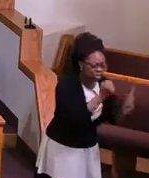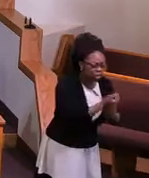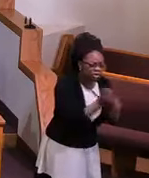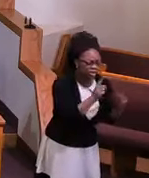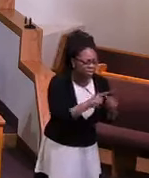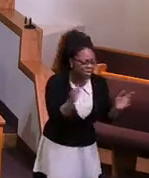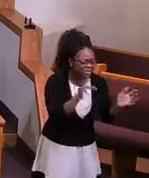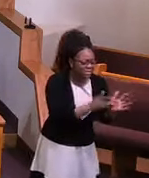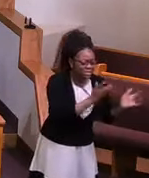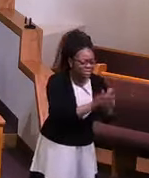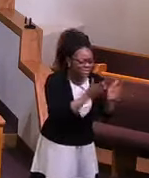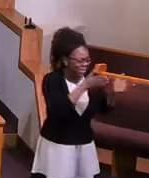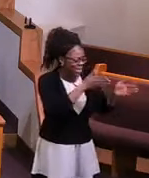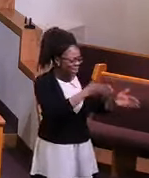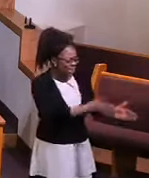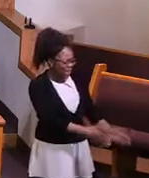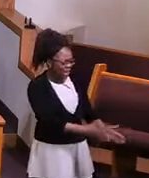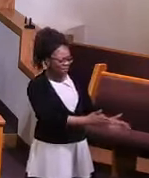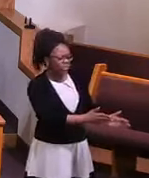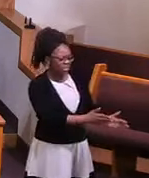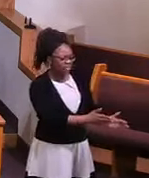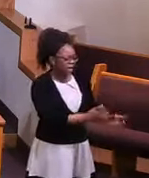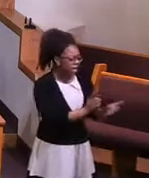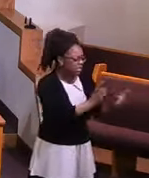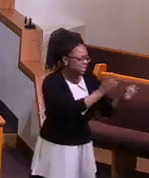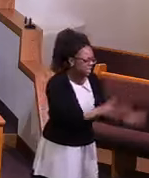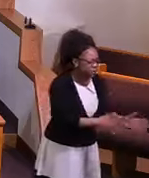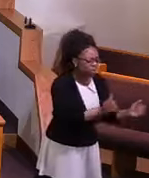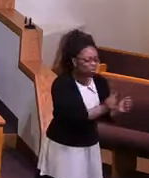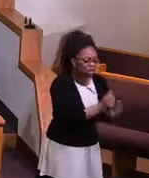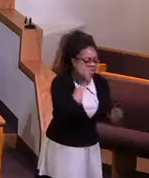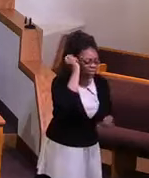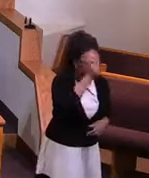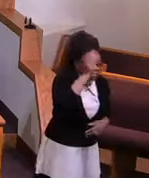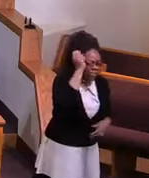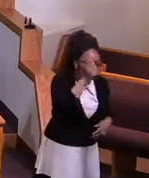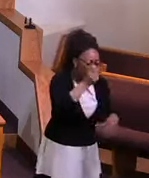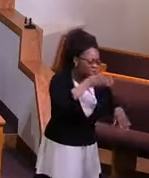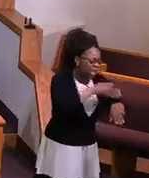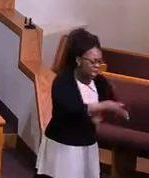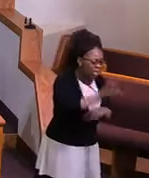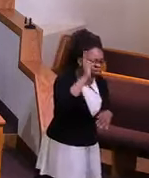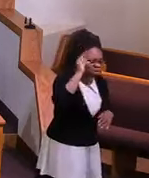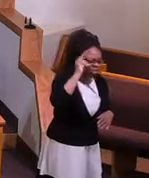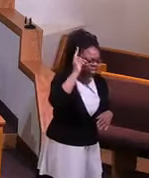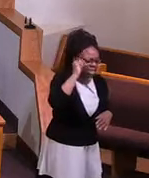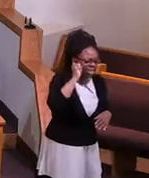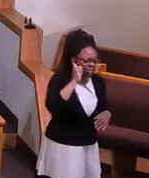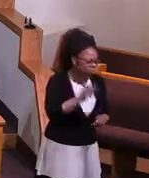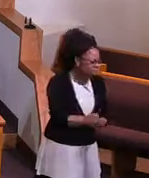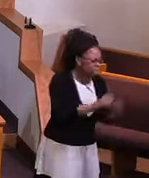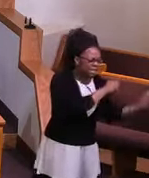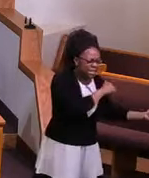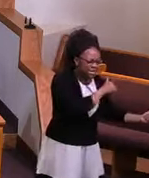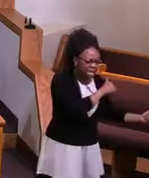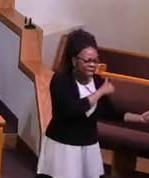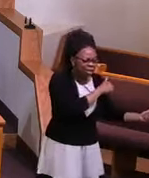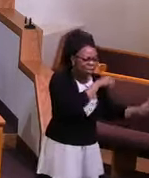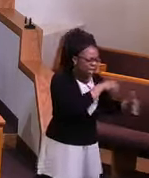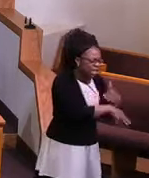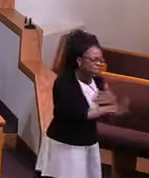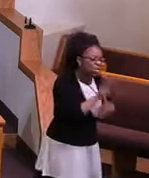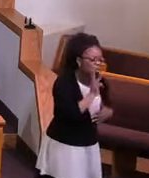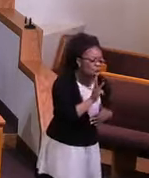Jesus left him a disciple with a testimony. See, after the demons were evicted and cast into the